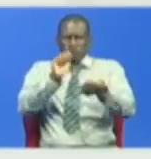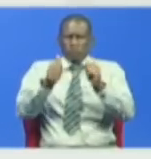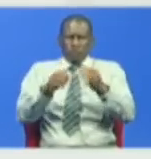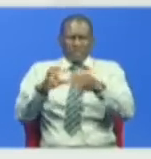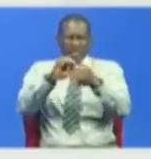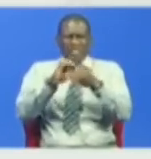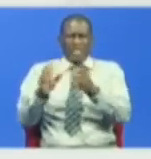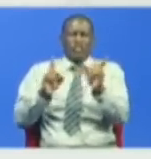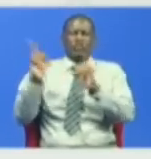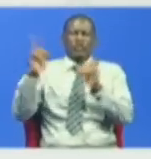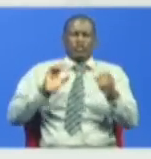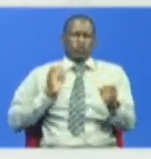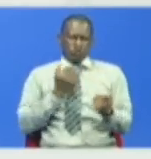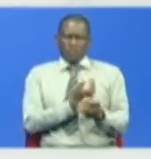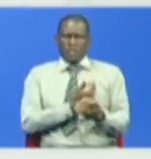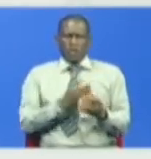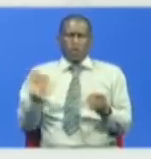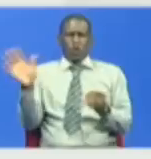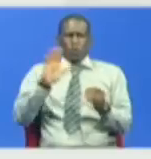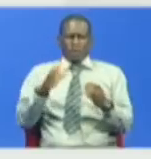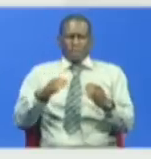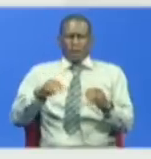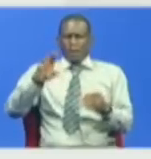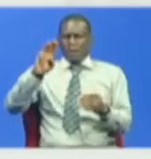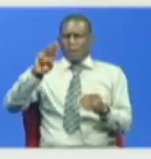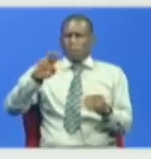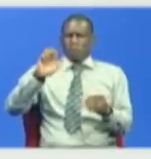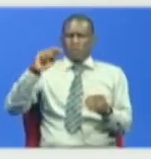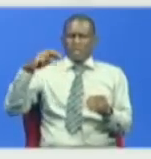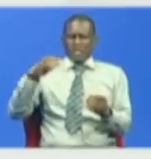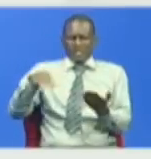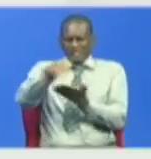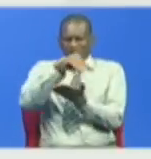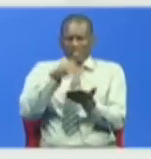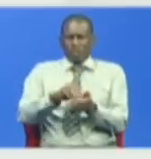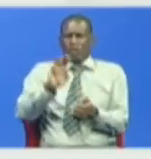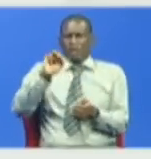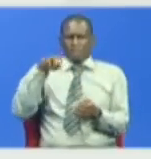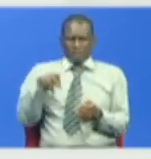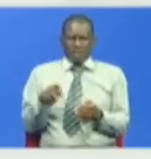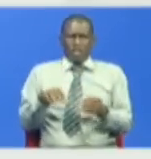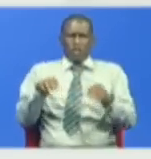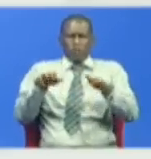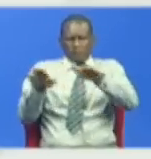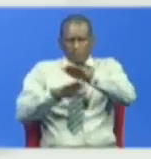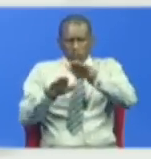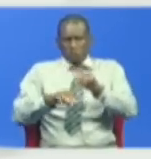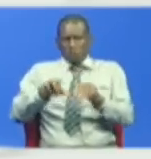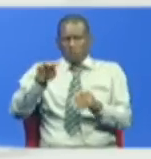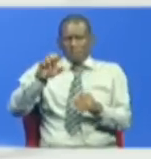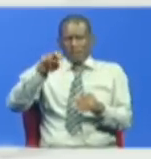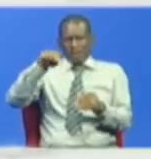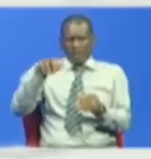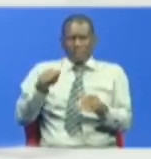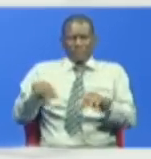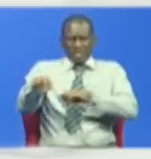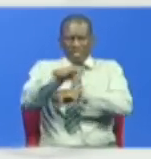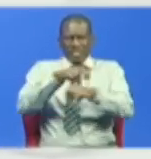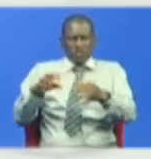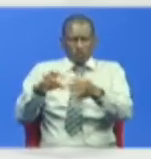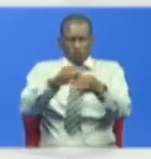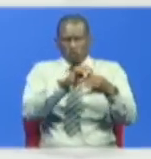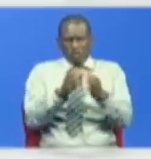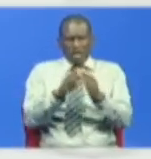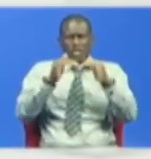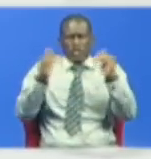Tourism Committee. Wipers Mwingi Central MP Gideon Muliongi will deputize Maina Kamanda in the National Cohesion and